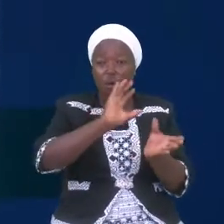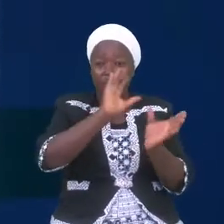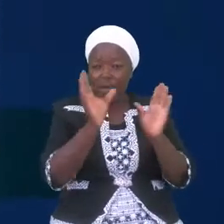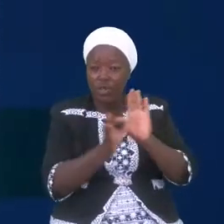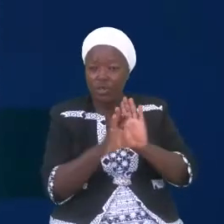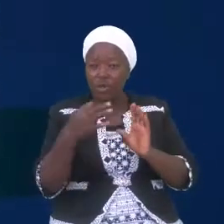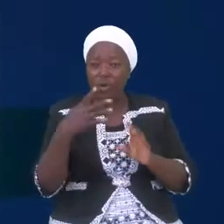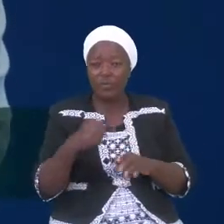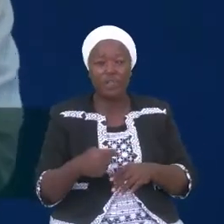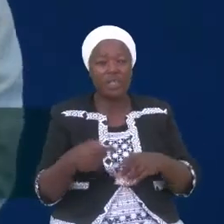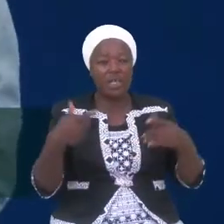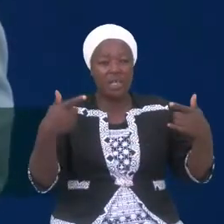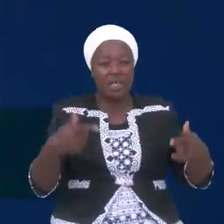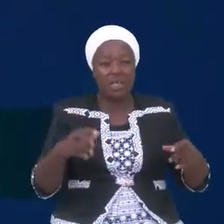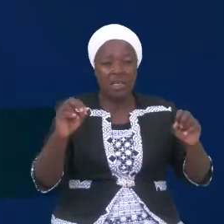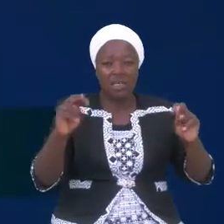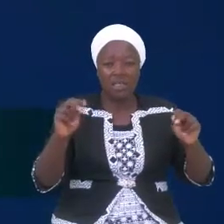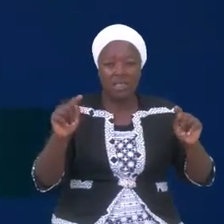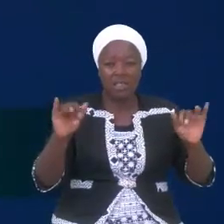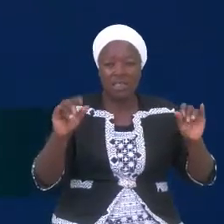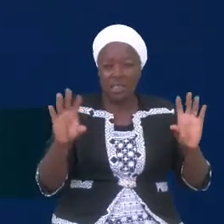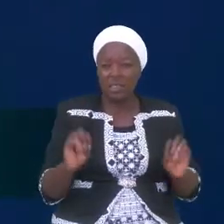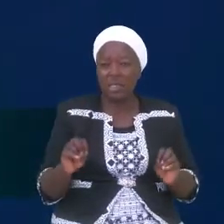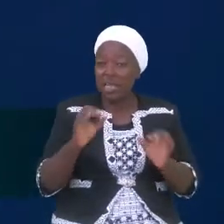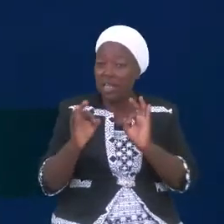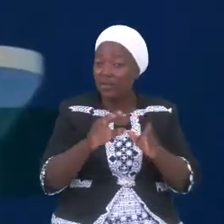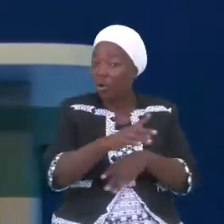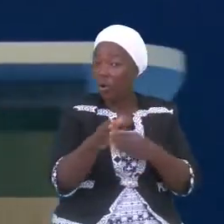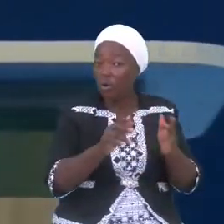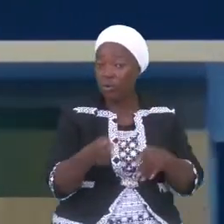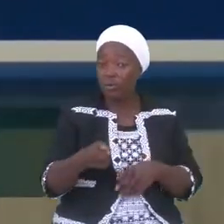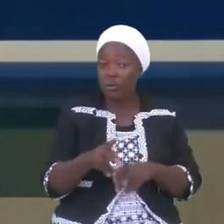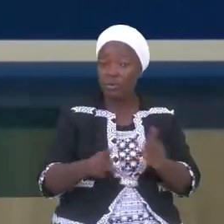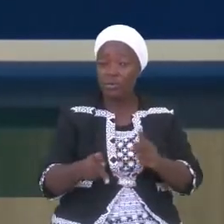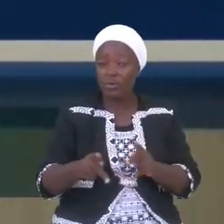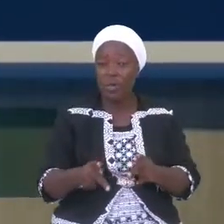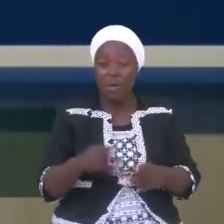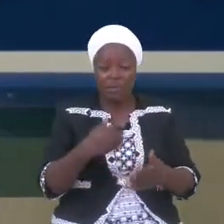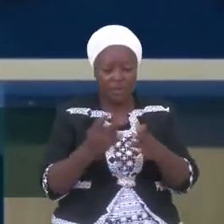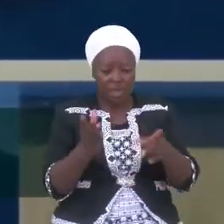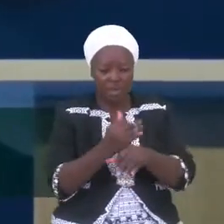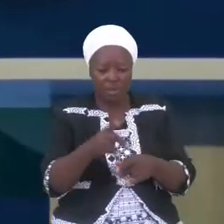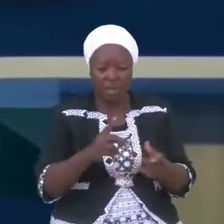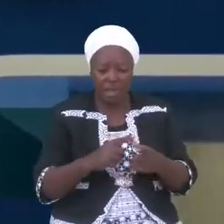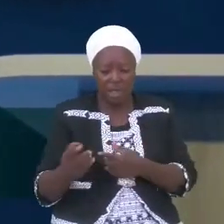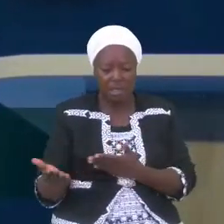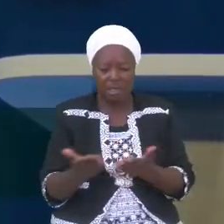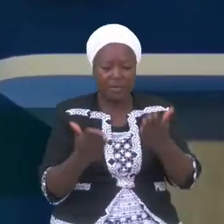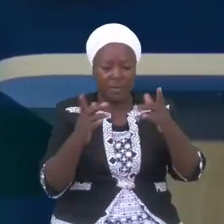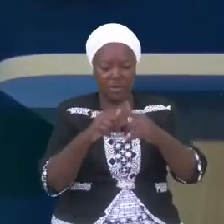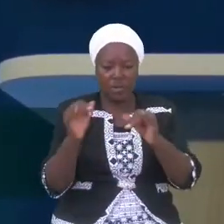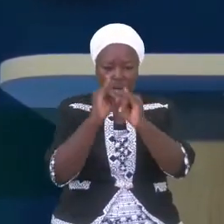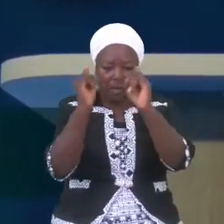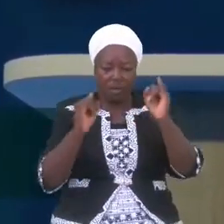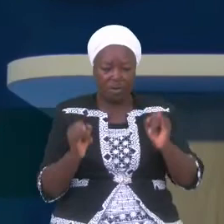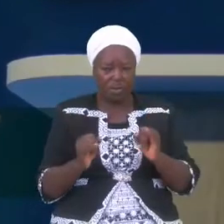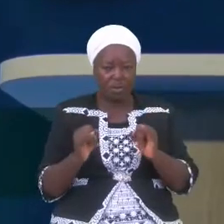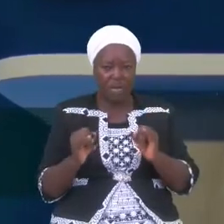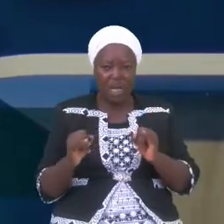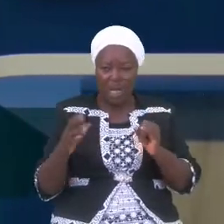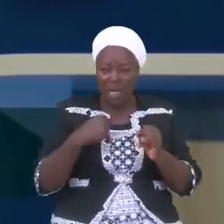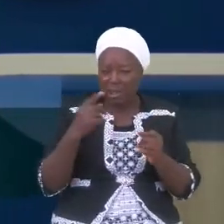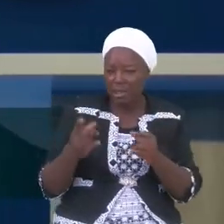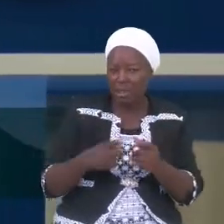the Gentiles, if those Gentiles, before Paul got to them, they were sacrificing to idols, and